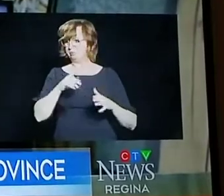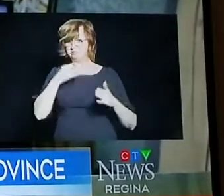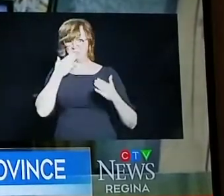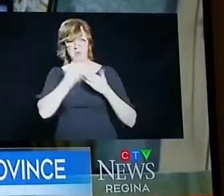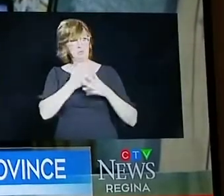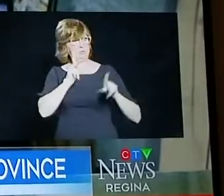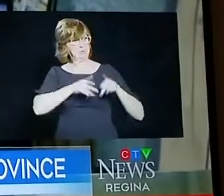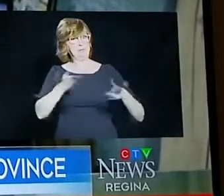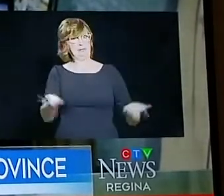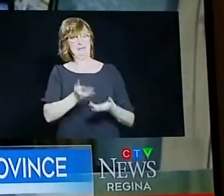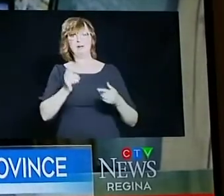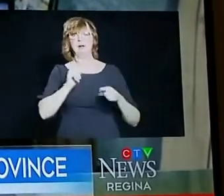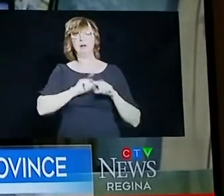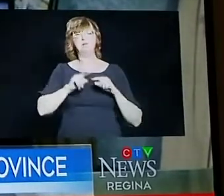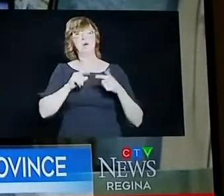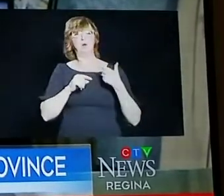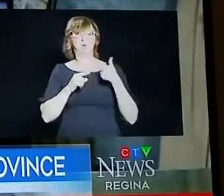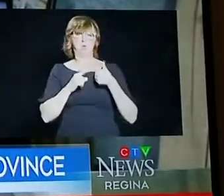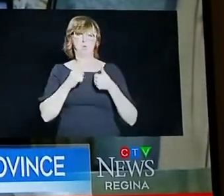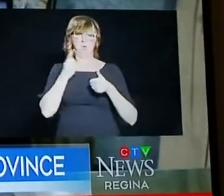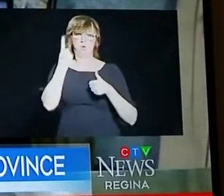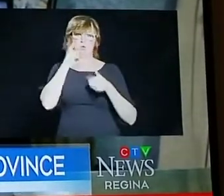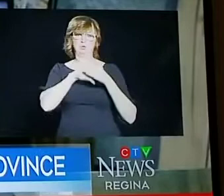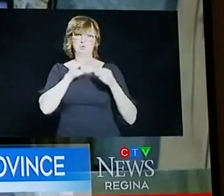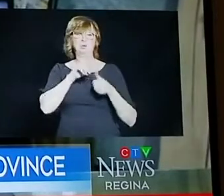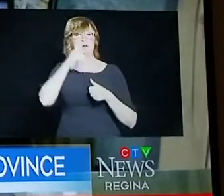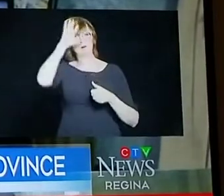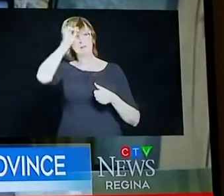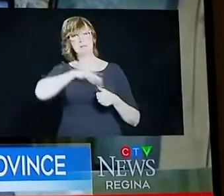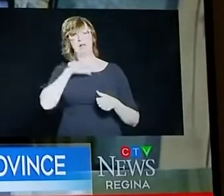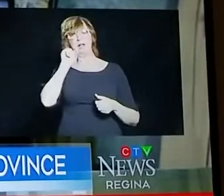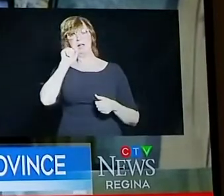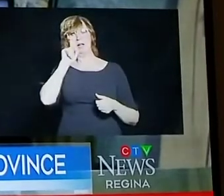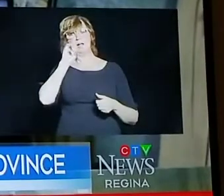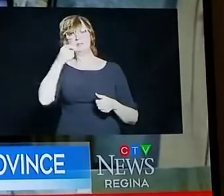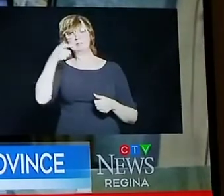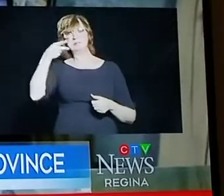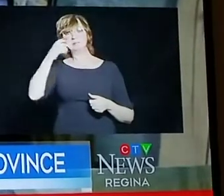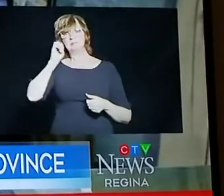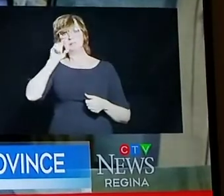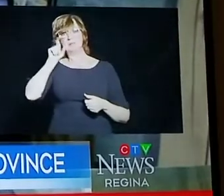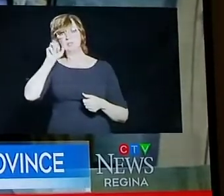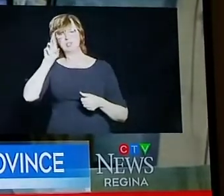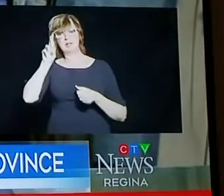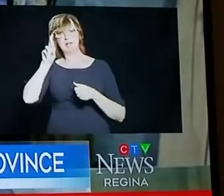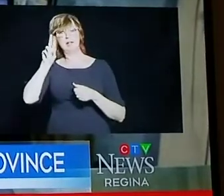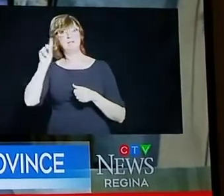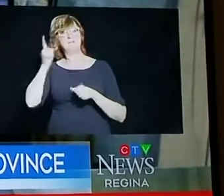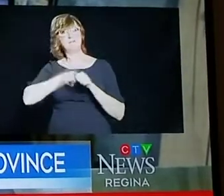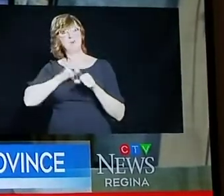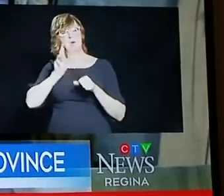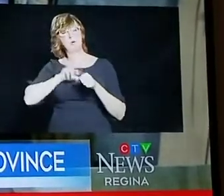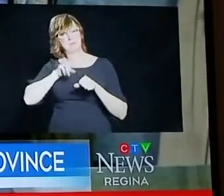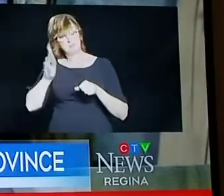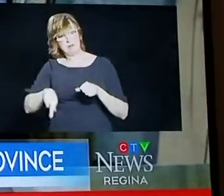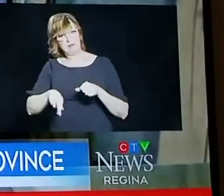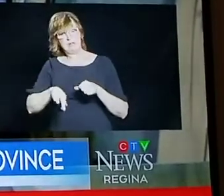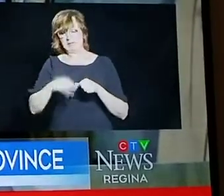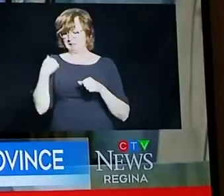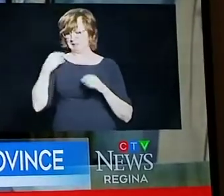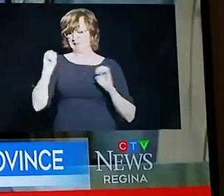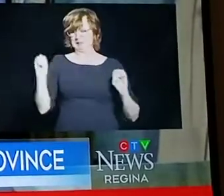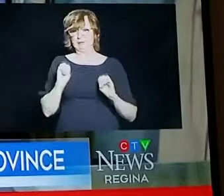Regina, he decided to make 200 brown bag lunches in his apartment at Easter time. He figured with the pandemic, there was some